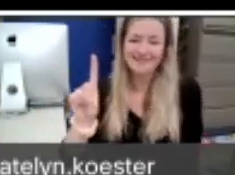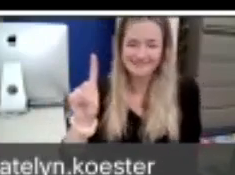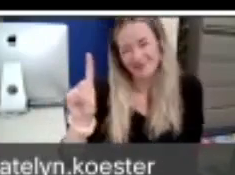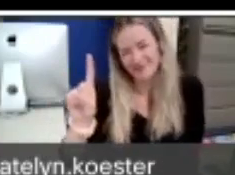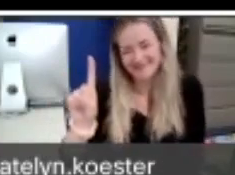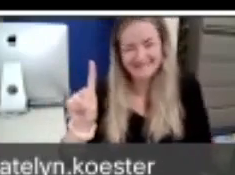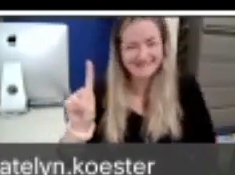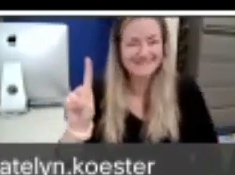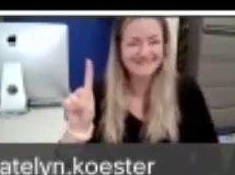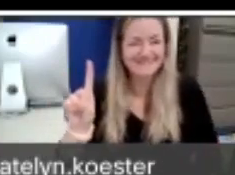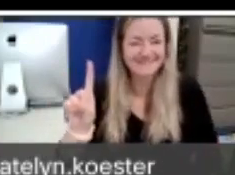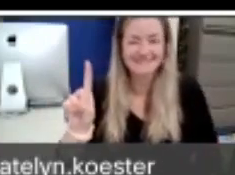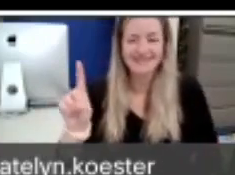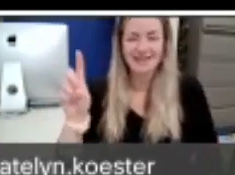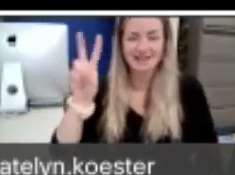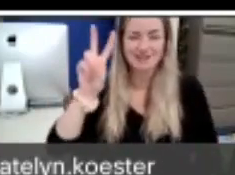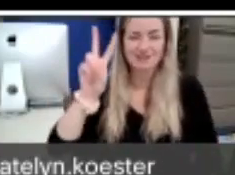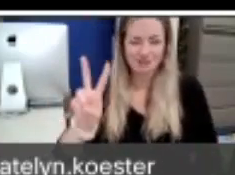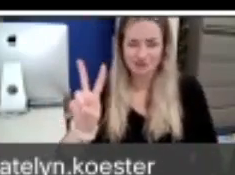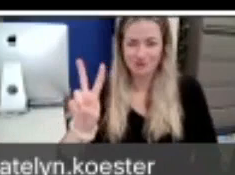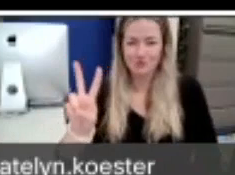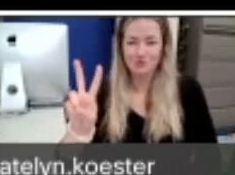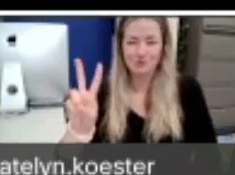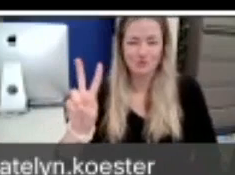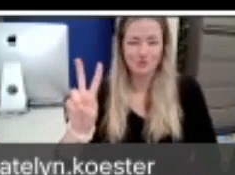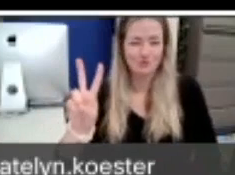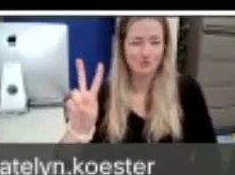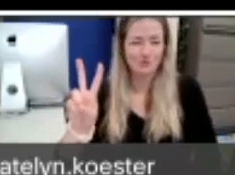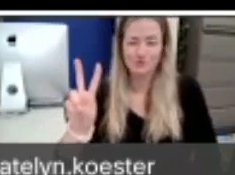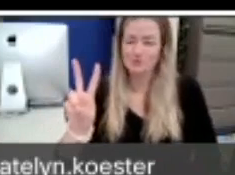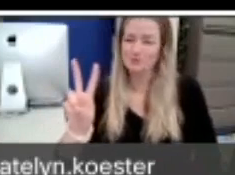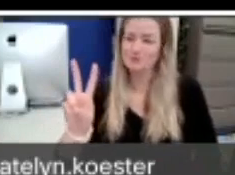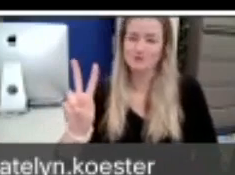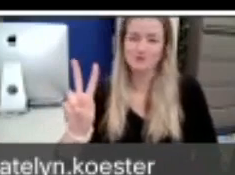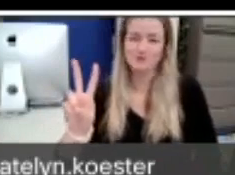1 to start. 2.